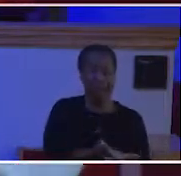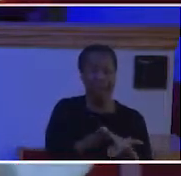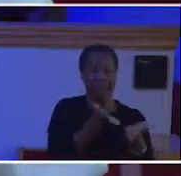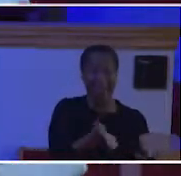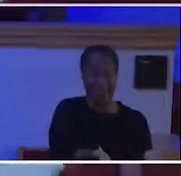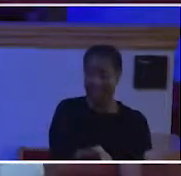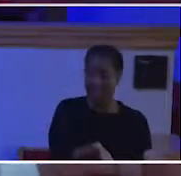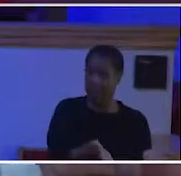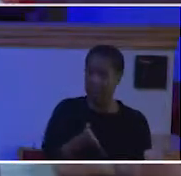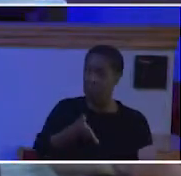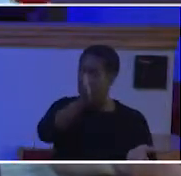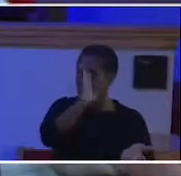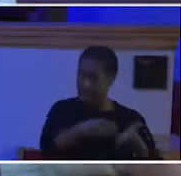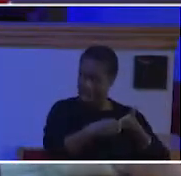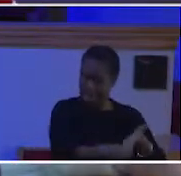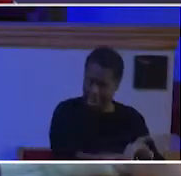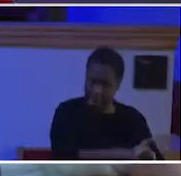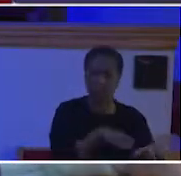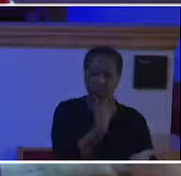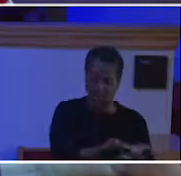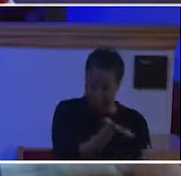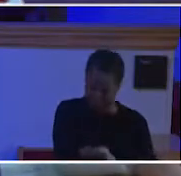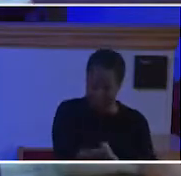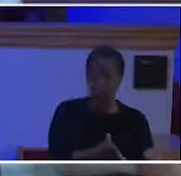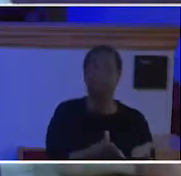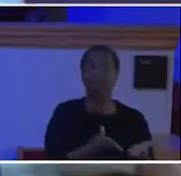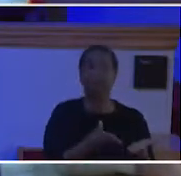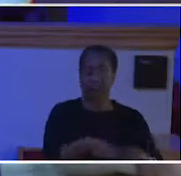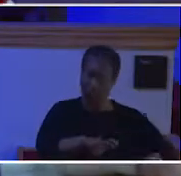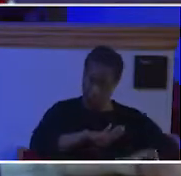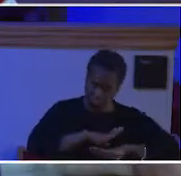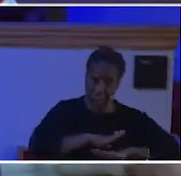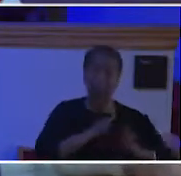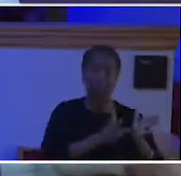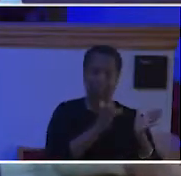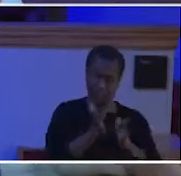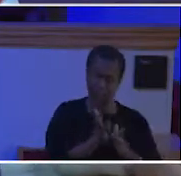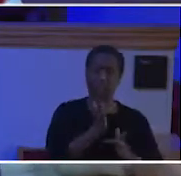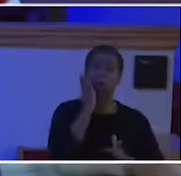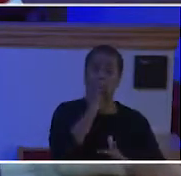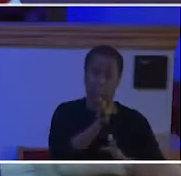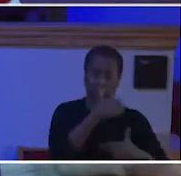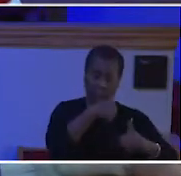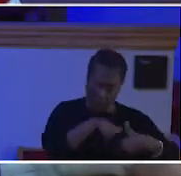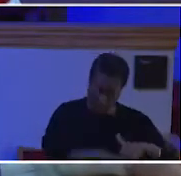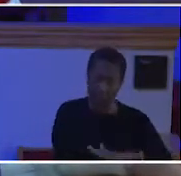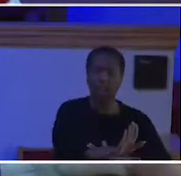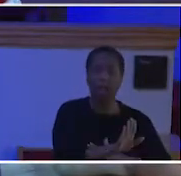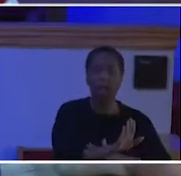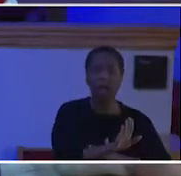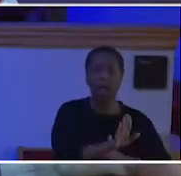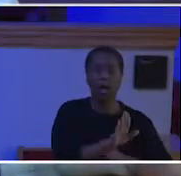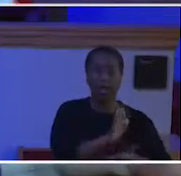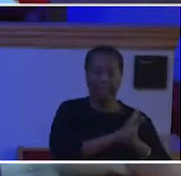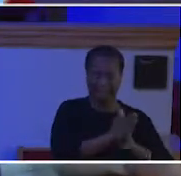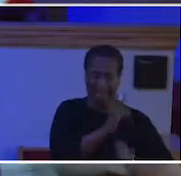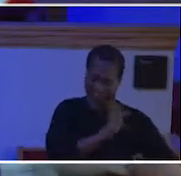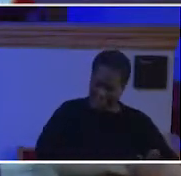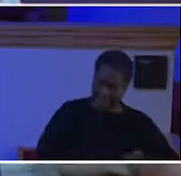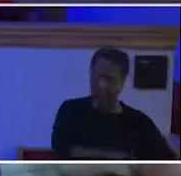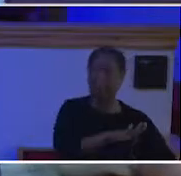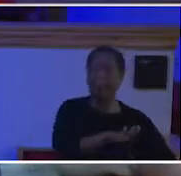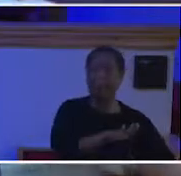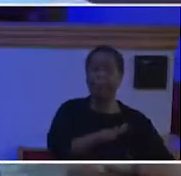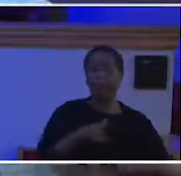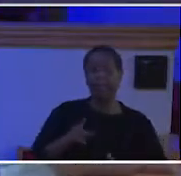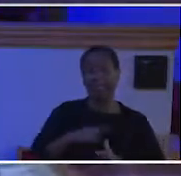God needed her to be to fulfill the prophecy that Jesus would be of the divinic line and kingdom, then